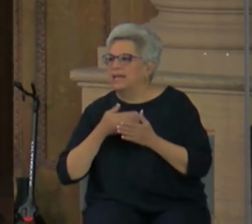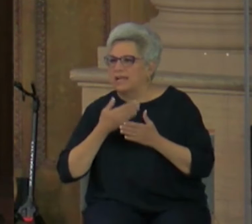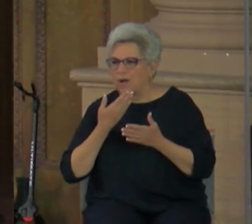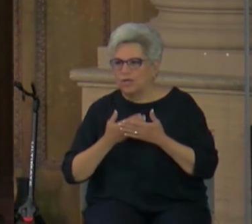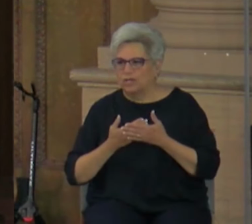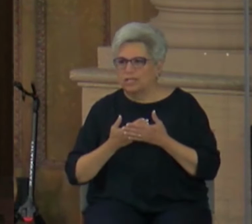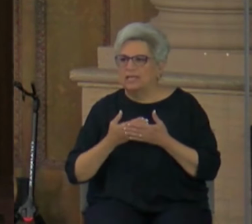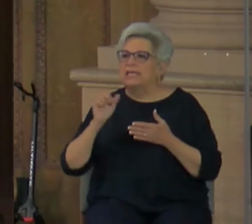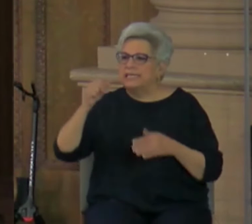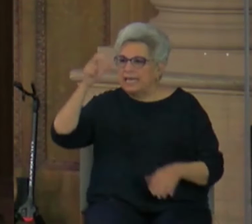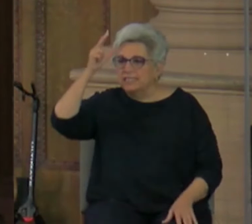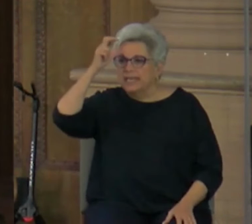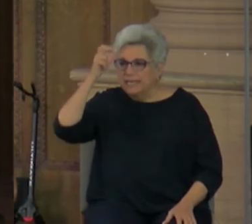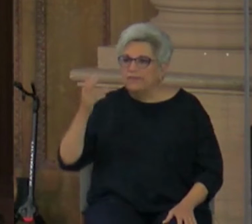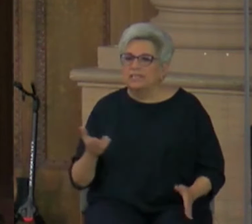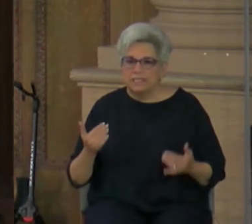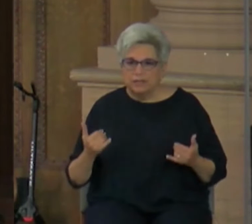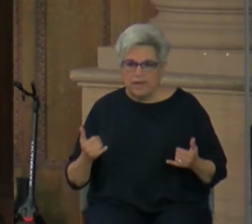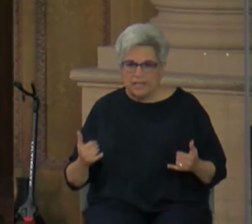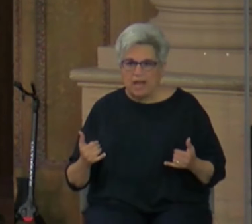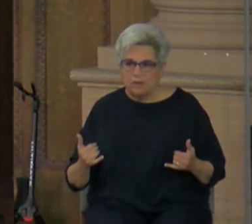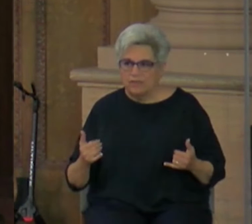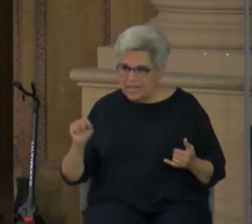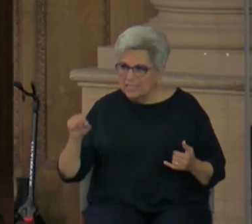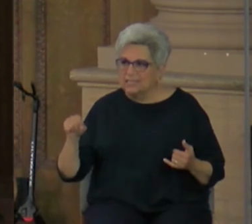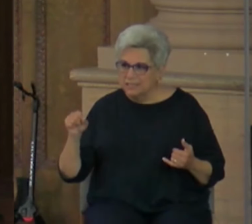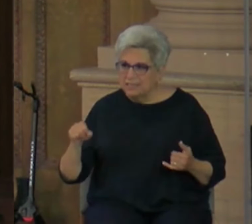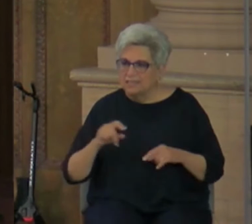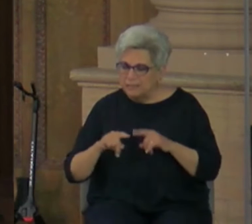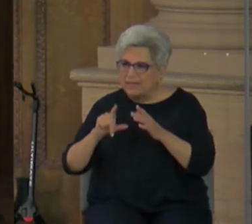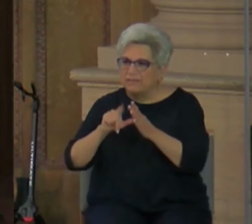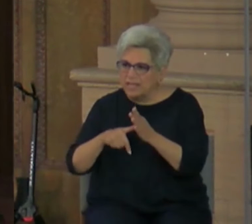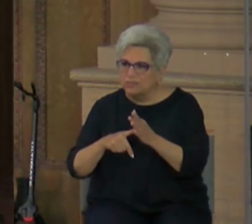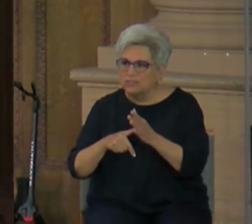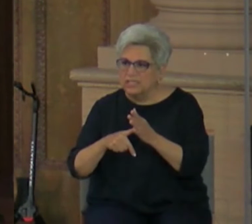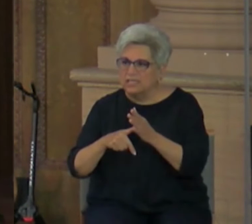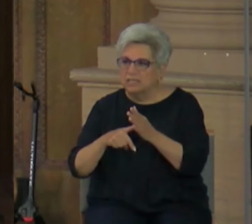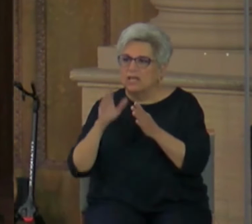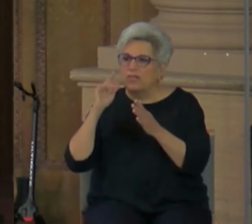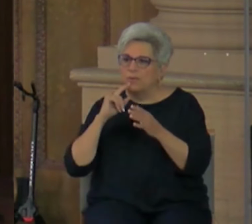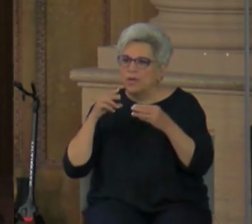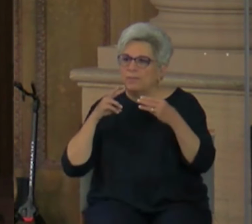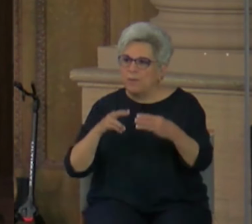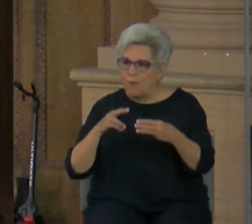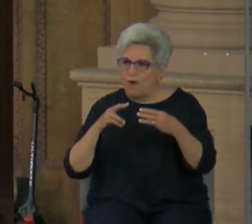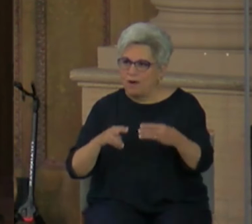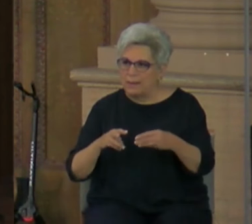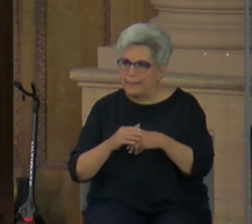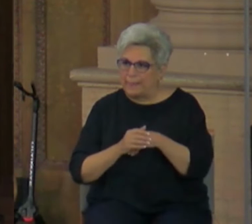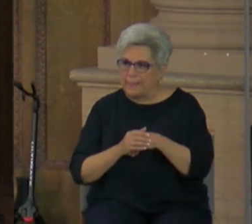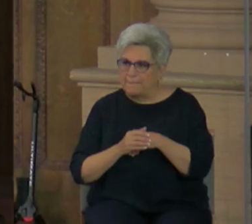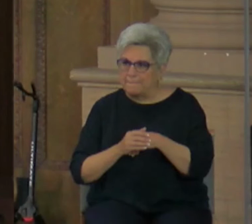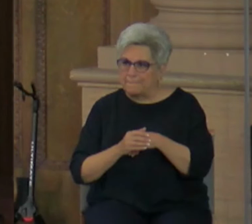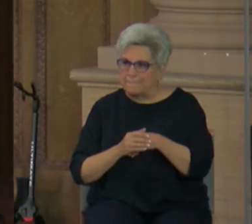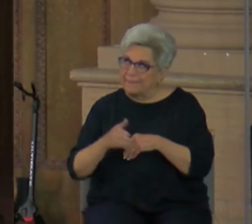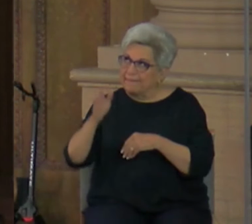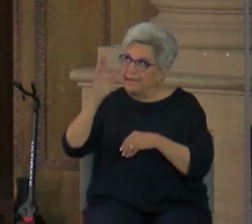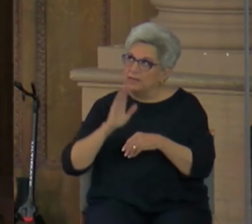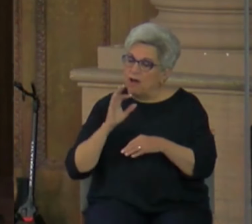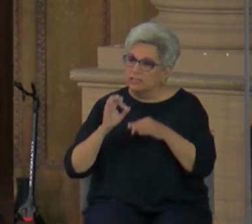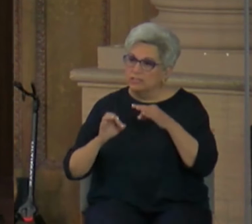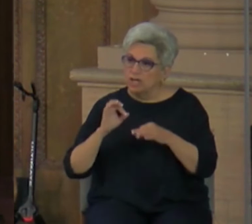yeah, evil is out there having its fun right now, but there's coming a day of battle and war. When the hail of God's judgment